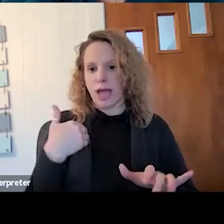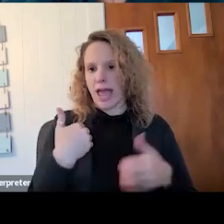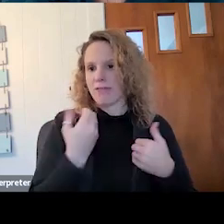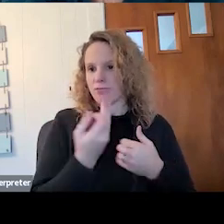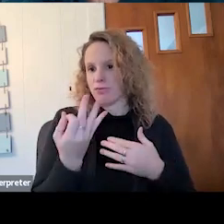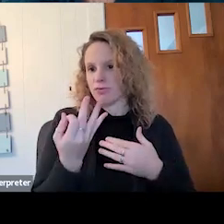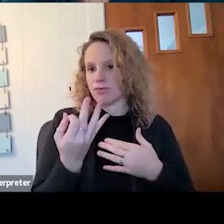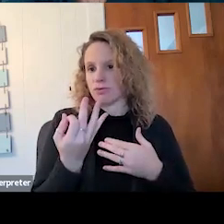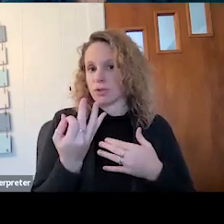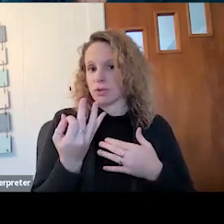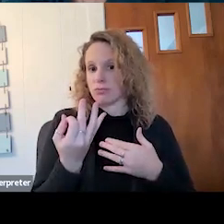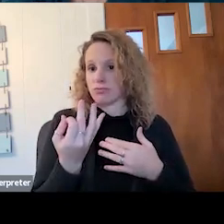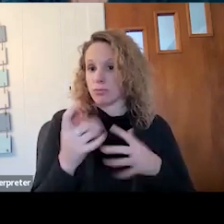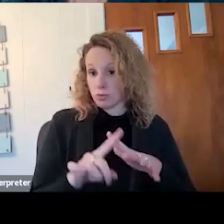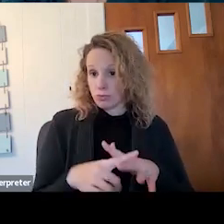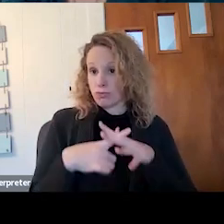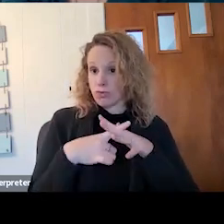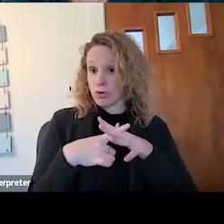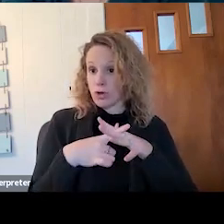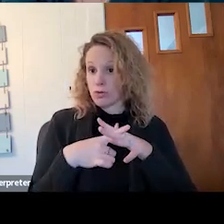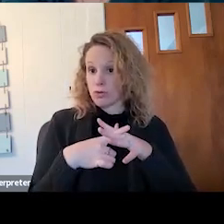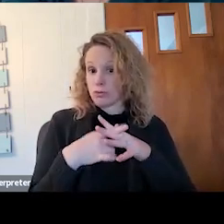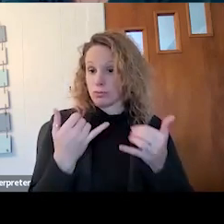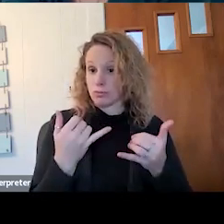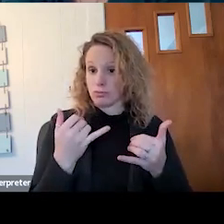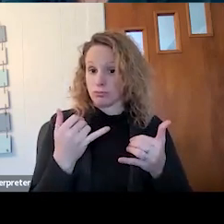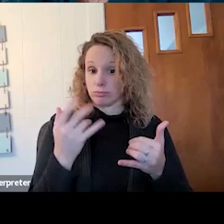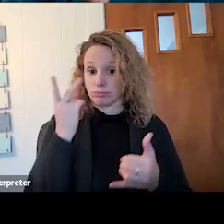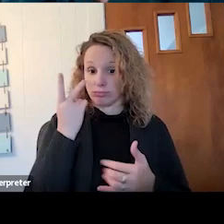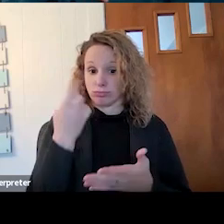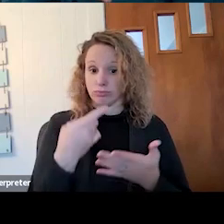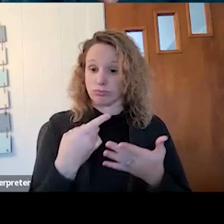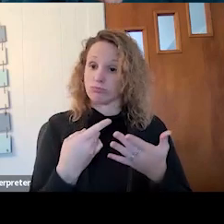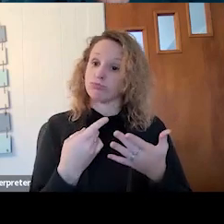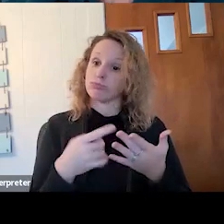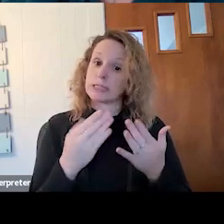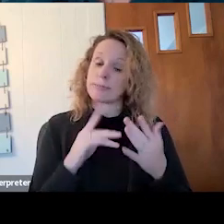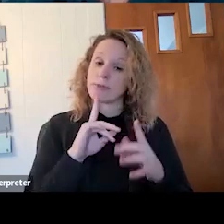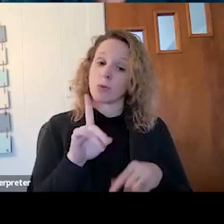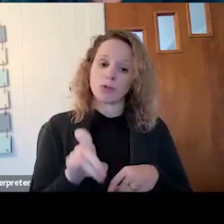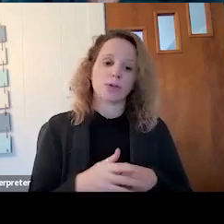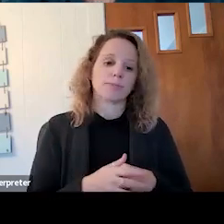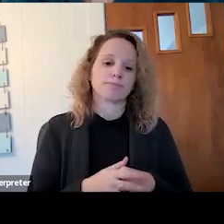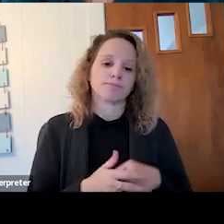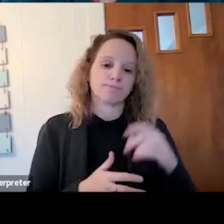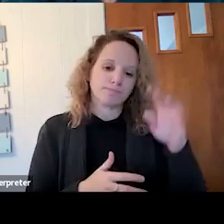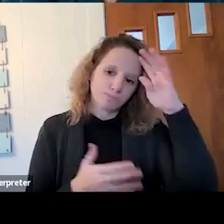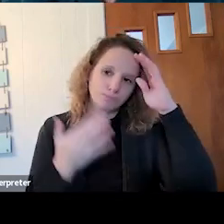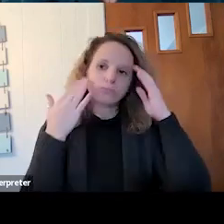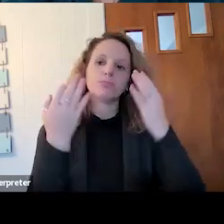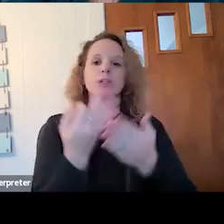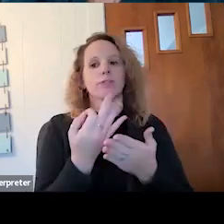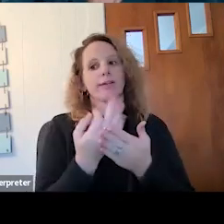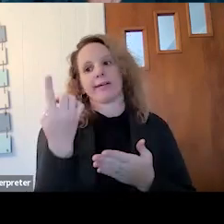questions that have come in. So let's take a look at some of those. So, funding always seems to come